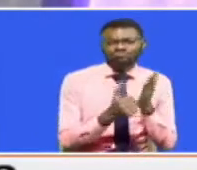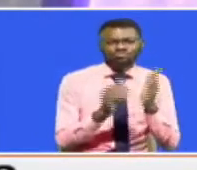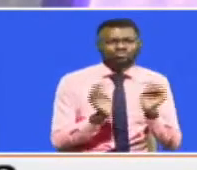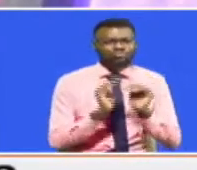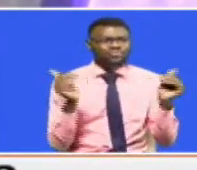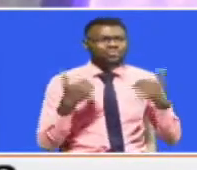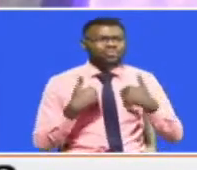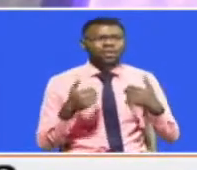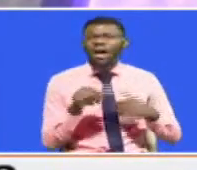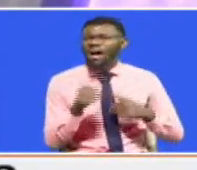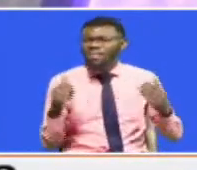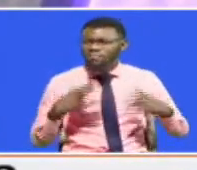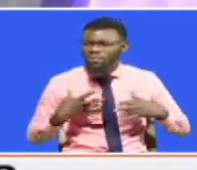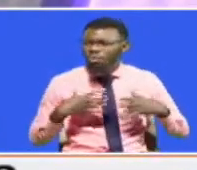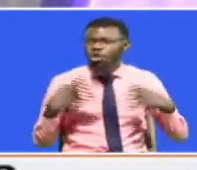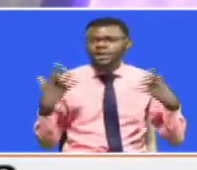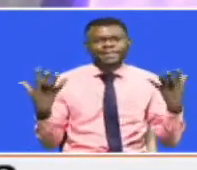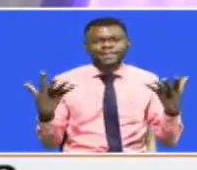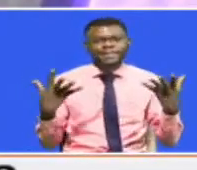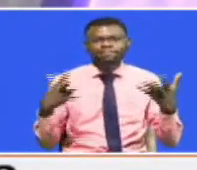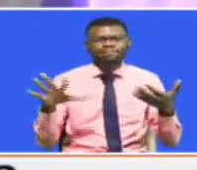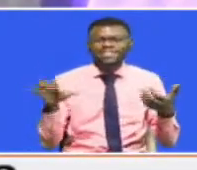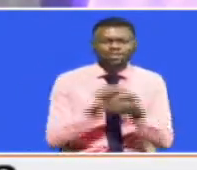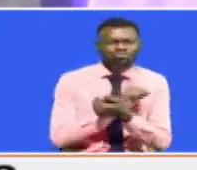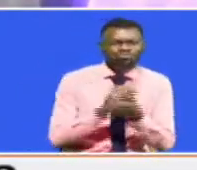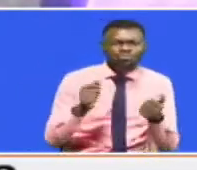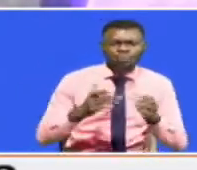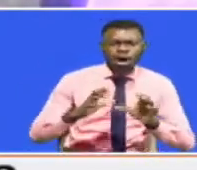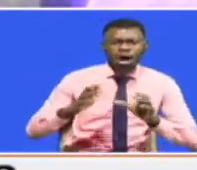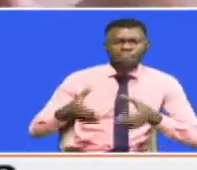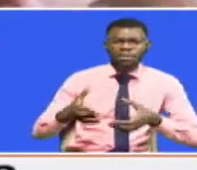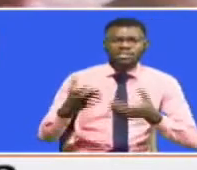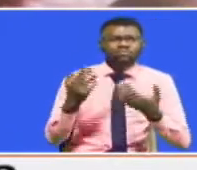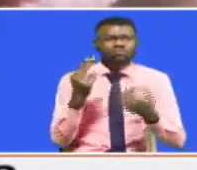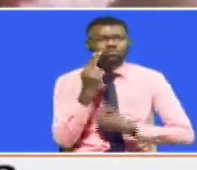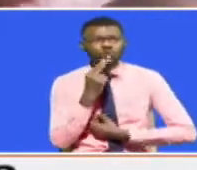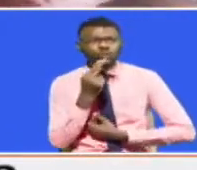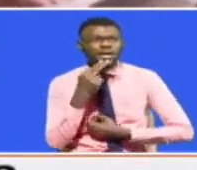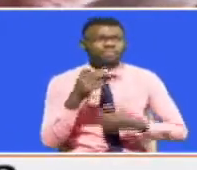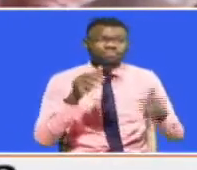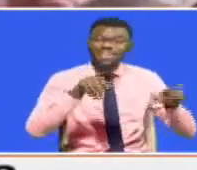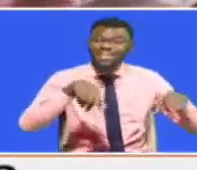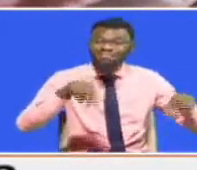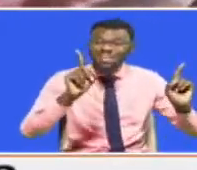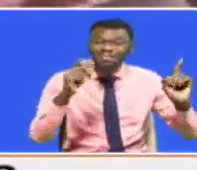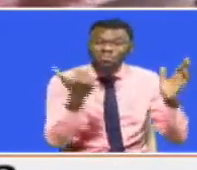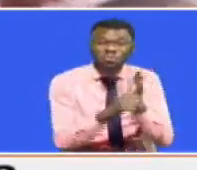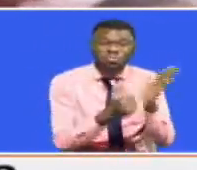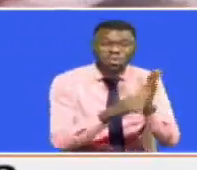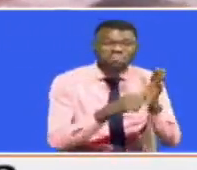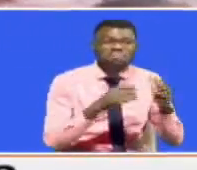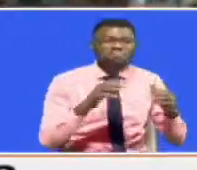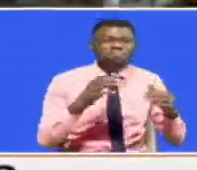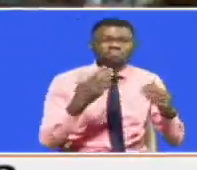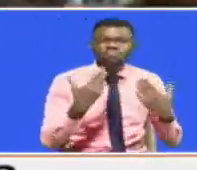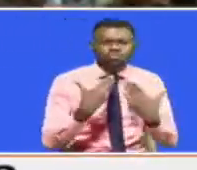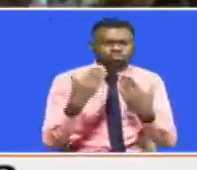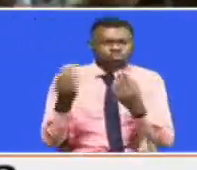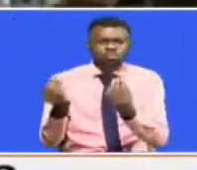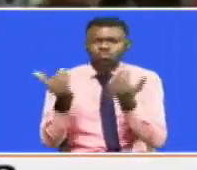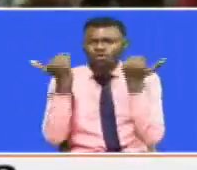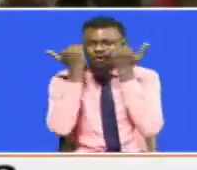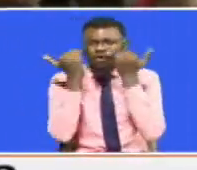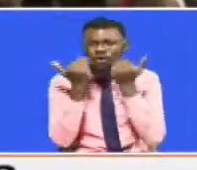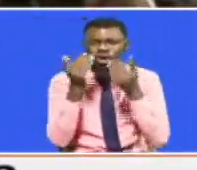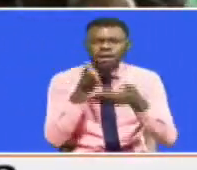sugar sector hostage, and we know them, the people who normally go to court to block any